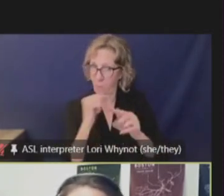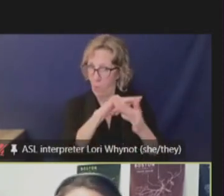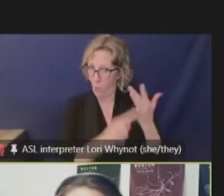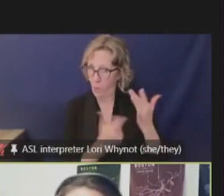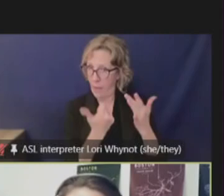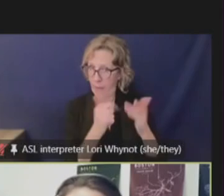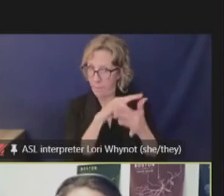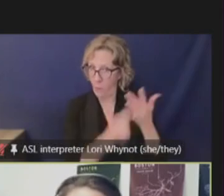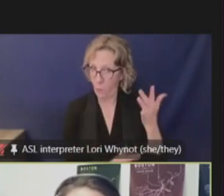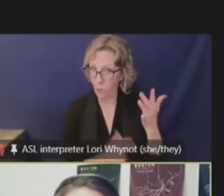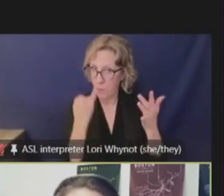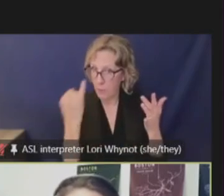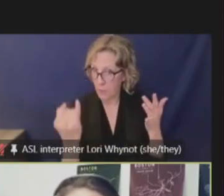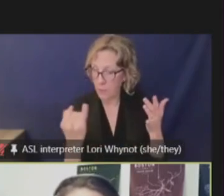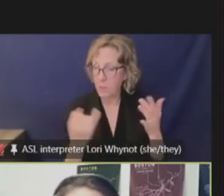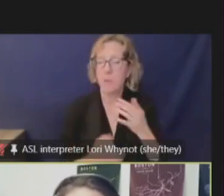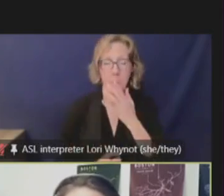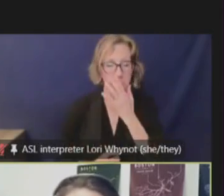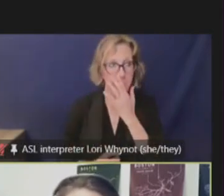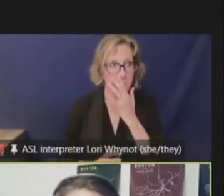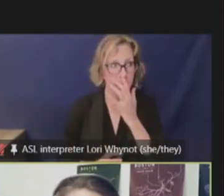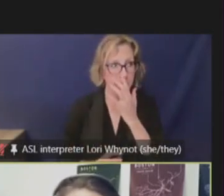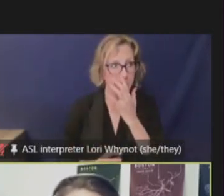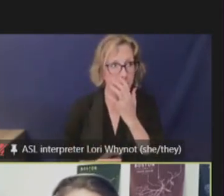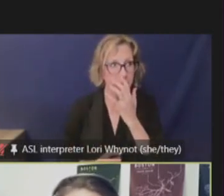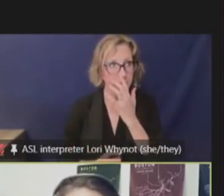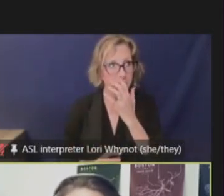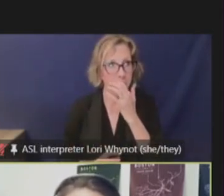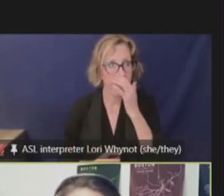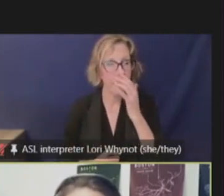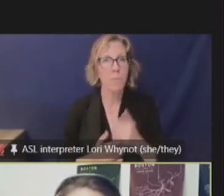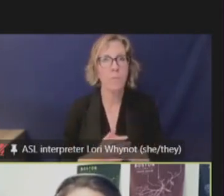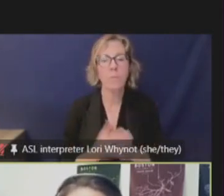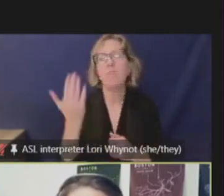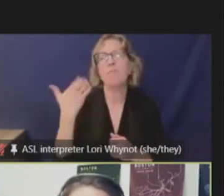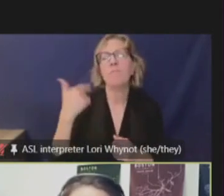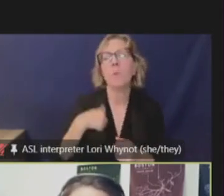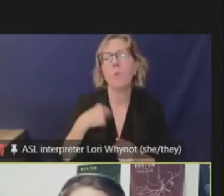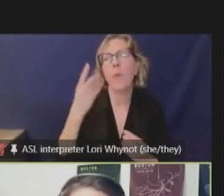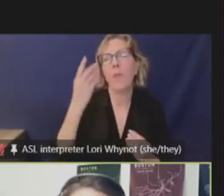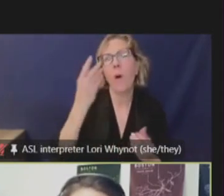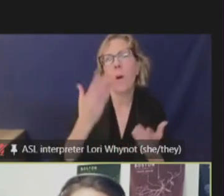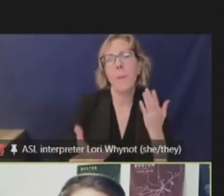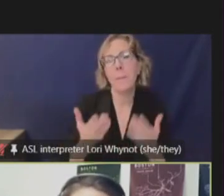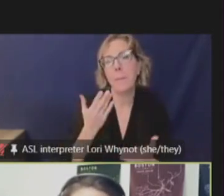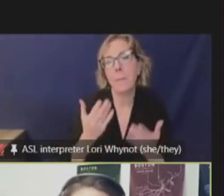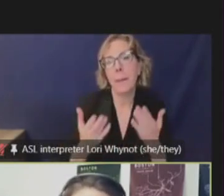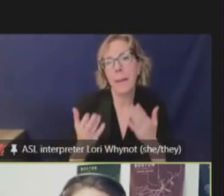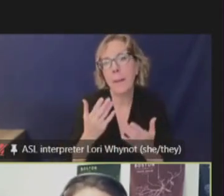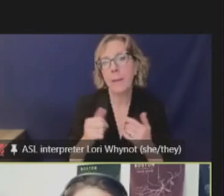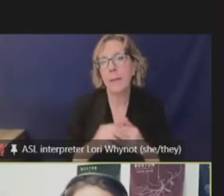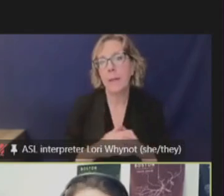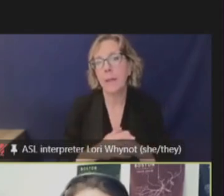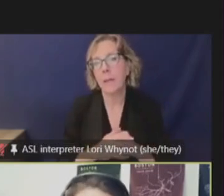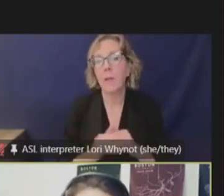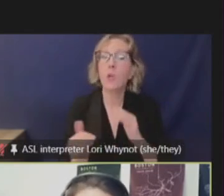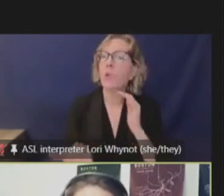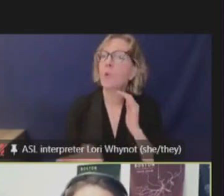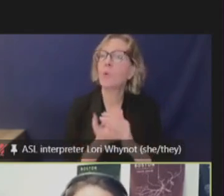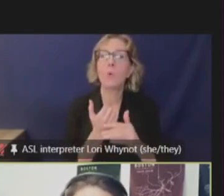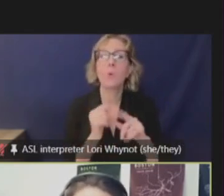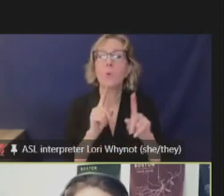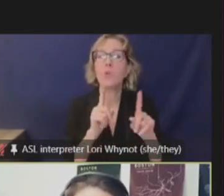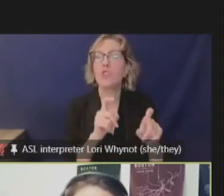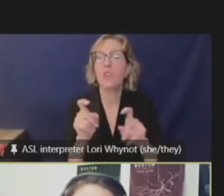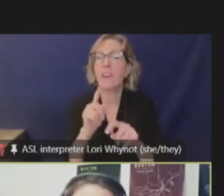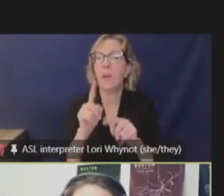To hear a little bit of what we were thinking, we were originally thinking of sharing some of our new survey questions to make sure that the wording we're using